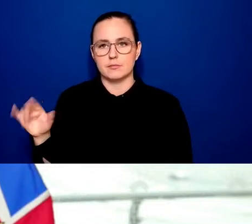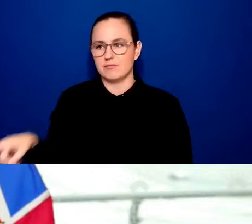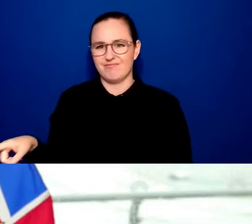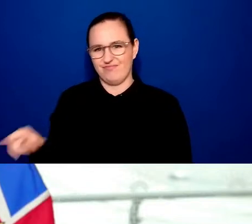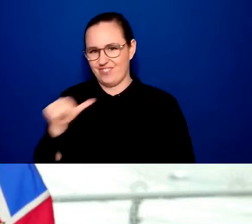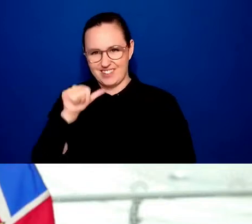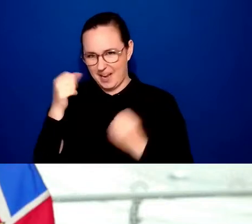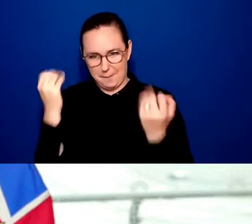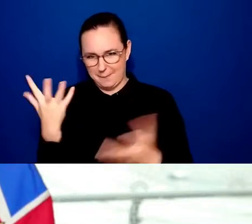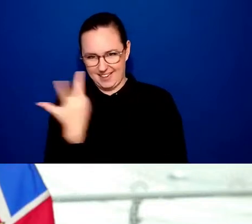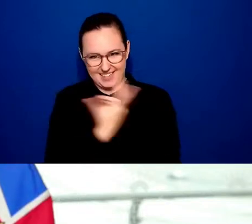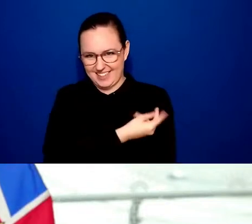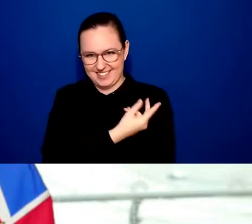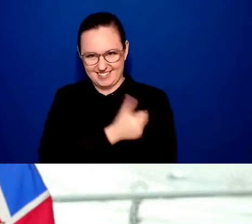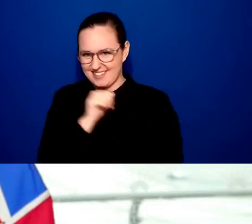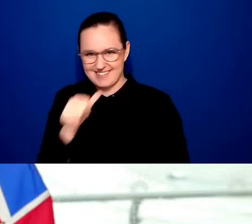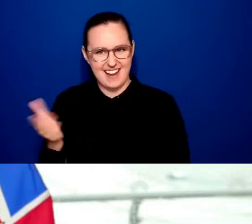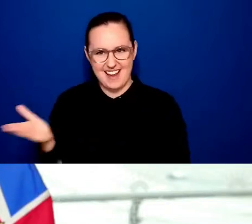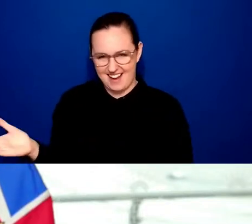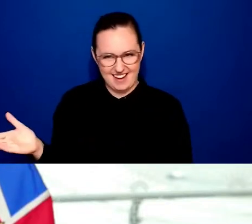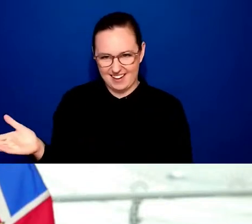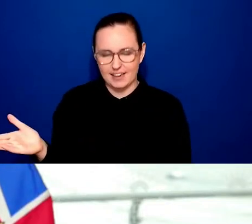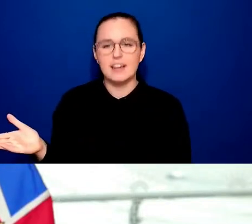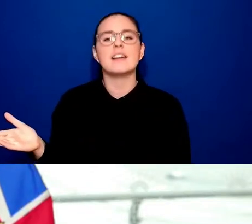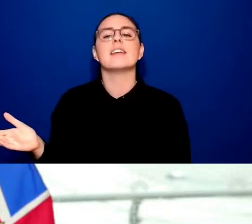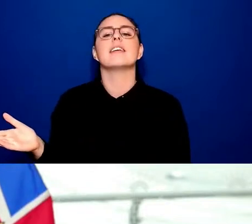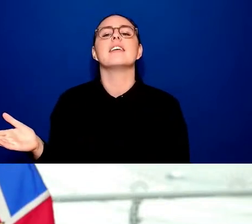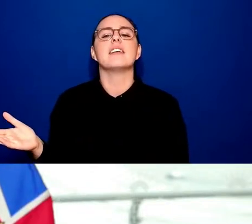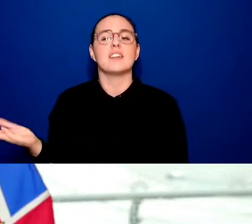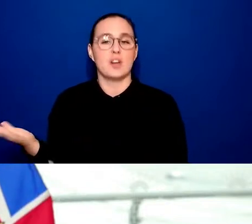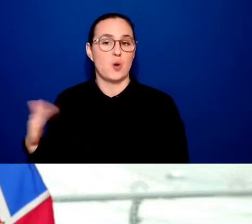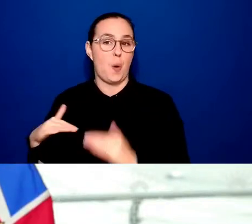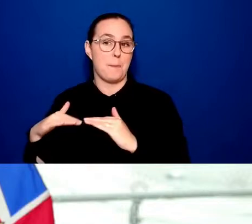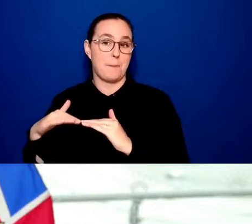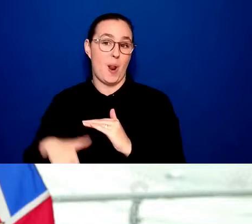Thus, in Mission, for example, it's under 80%